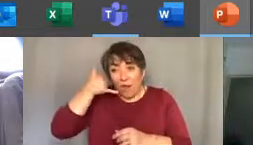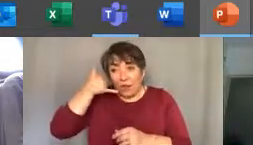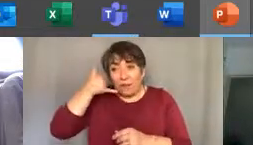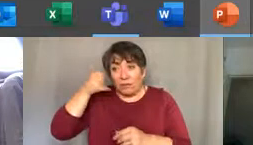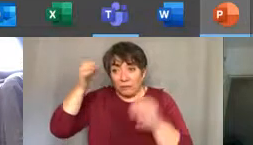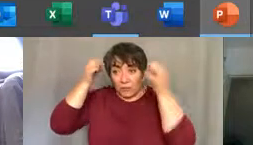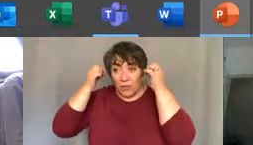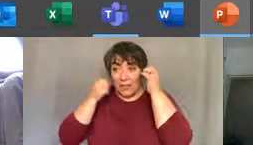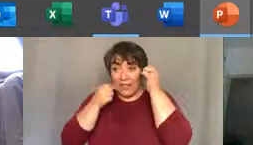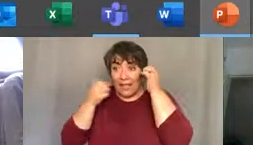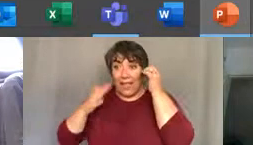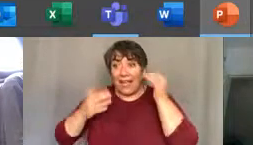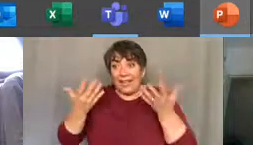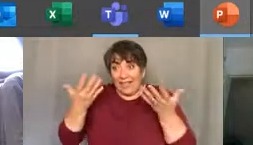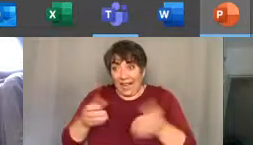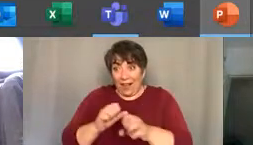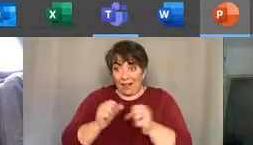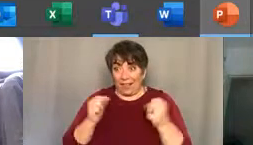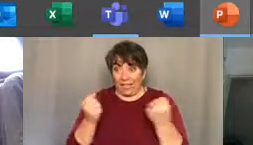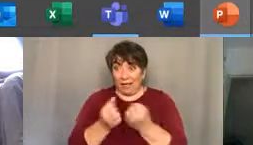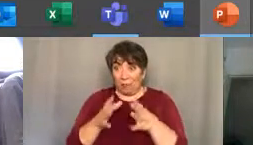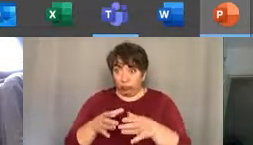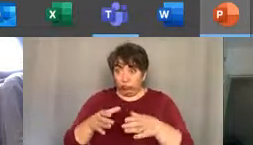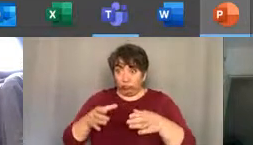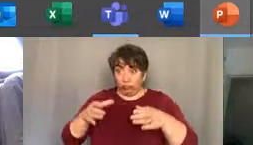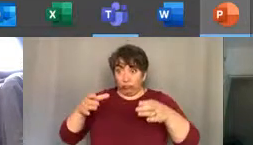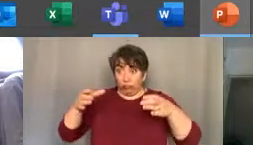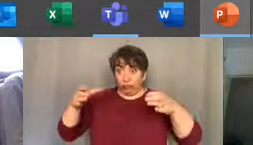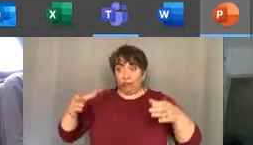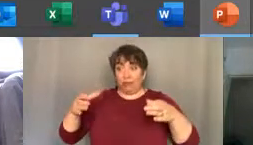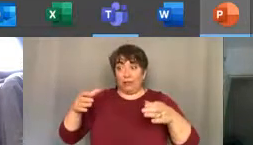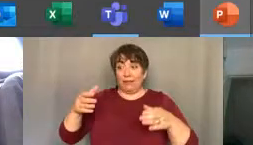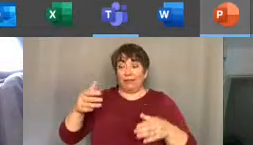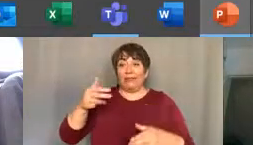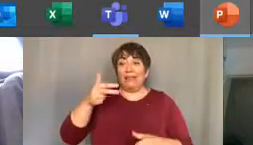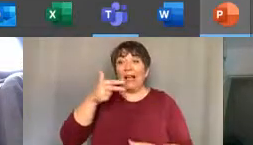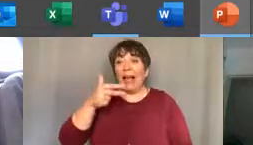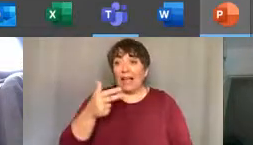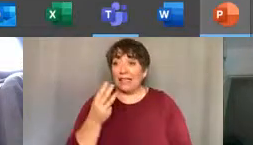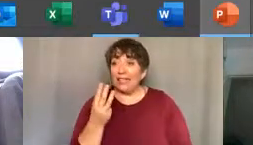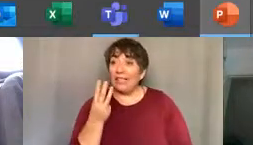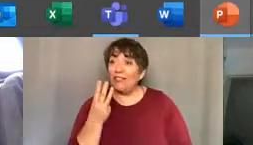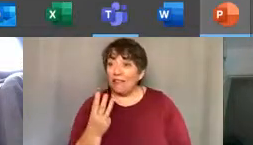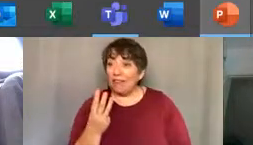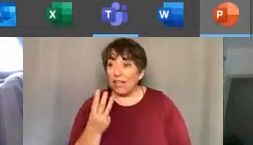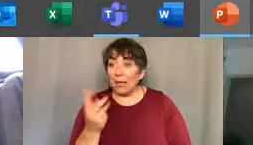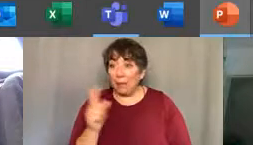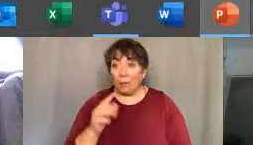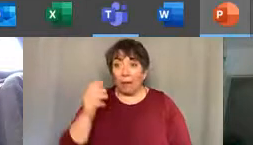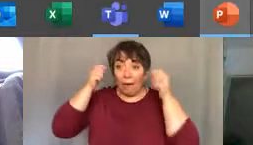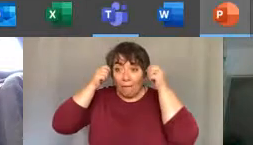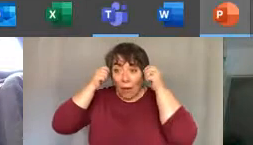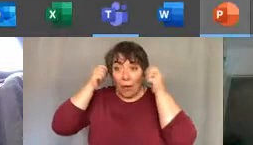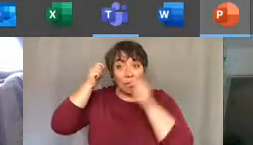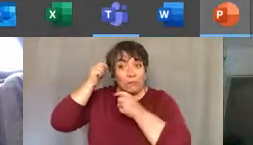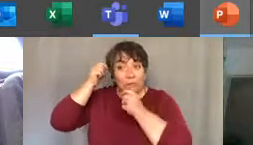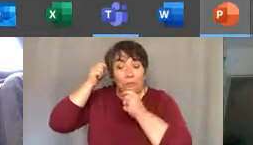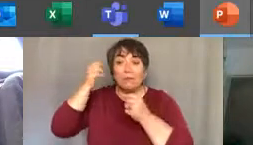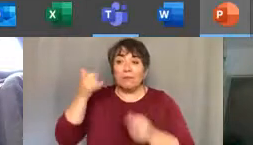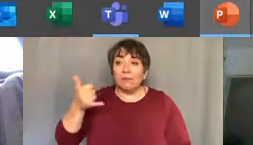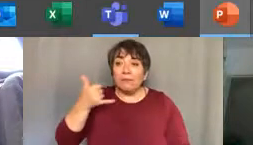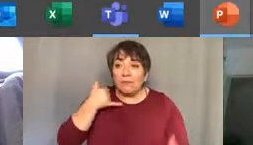83. And out of those 83, 77 are dedicated call handlers. So as the pandemic threw many different